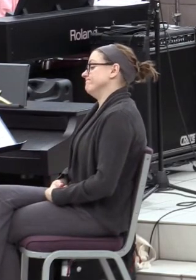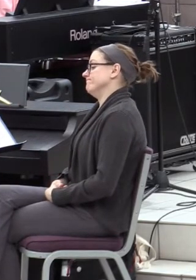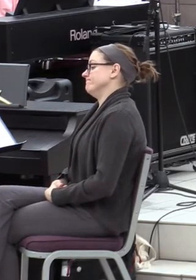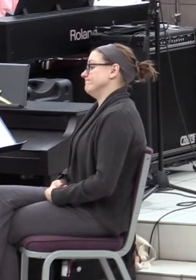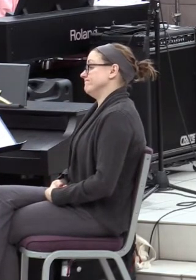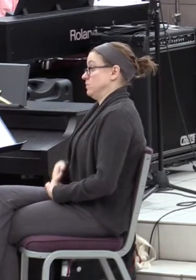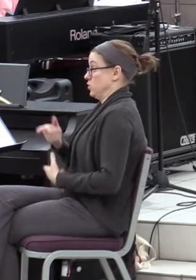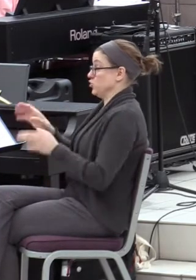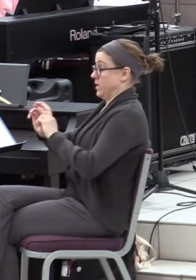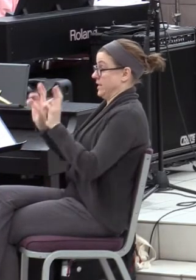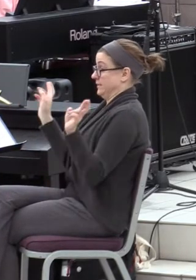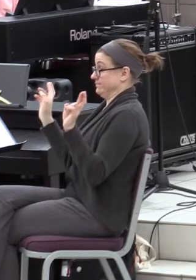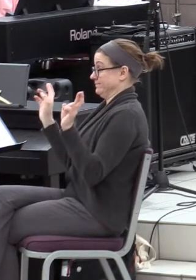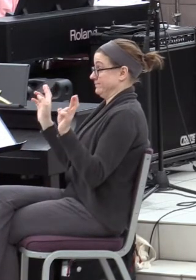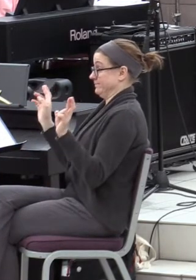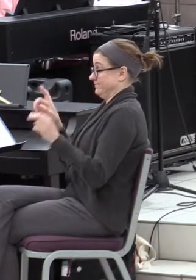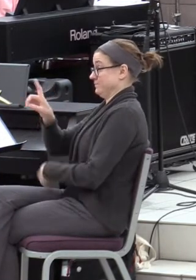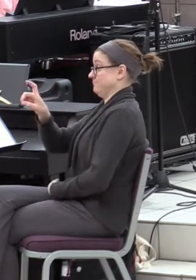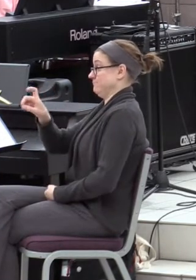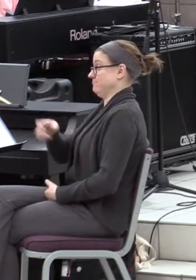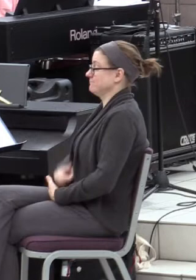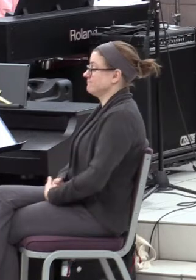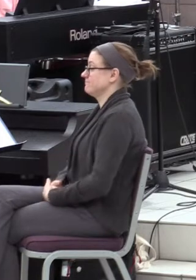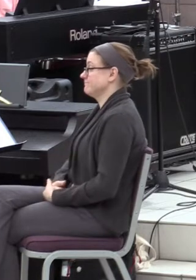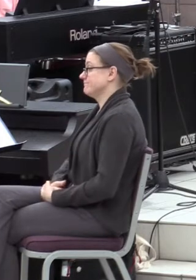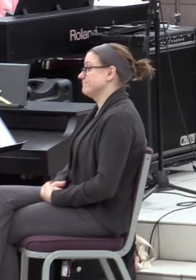Are you ready for that?